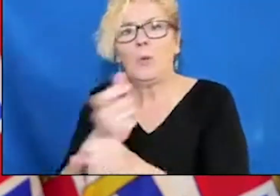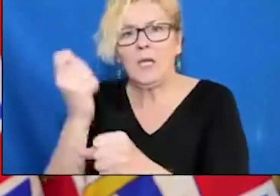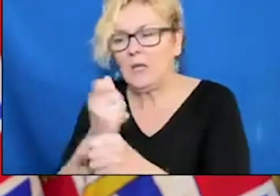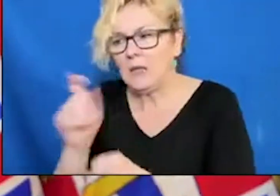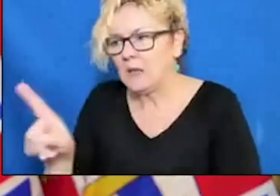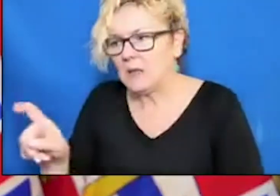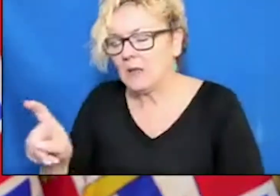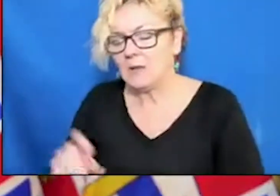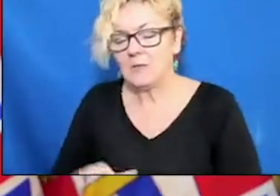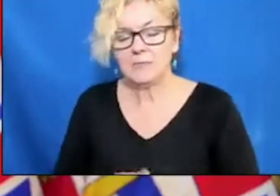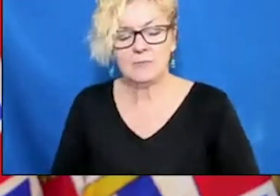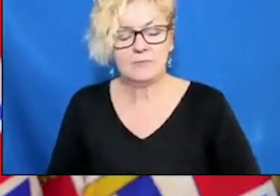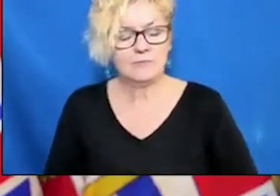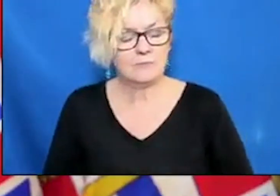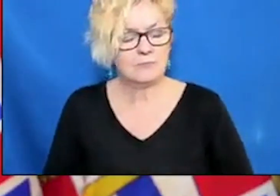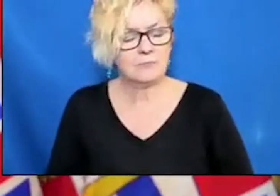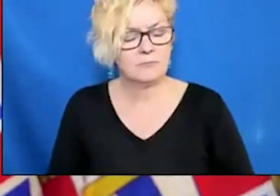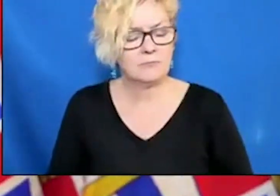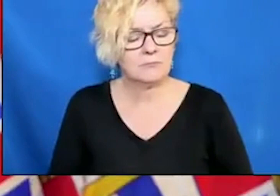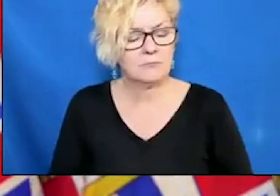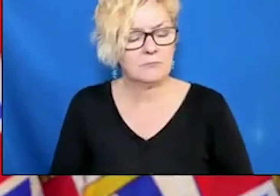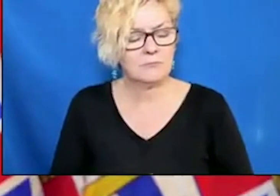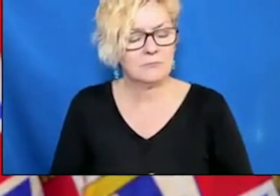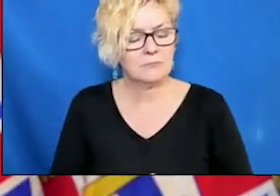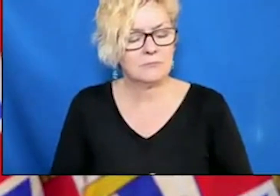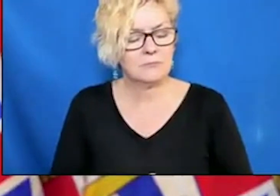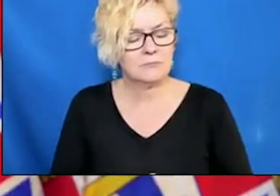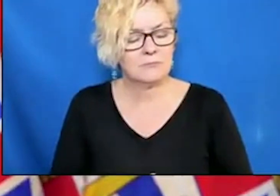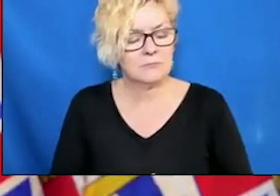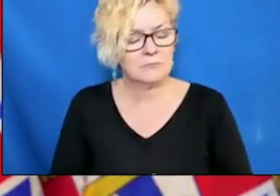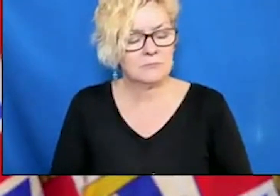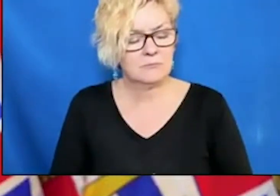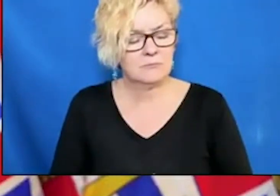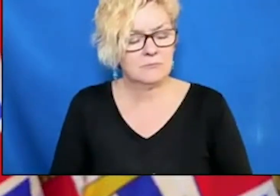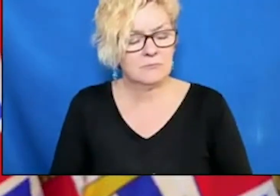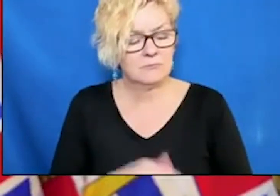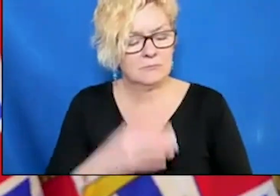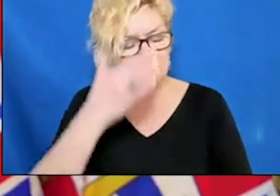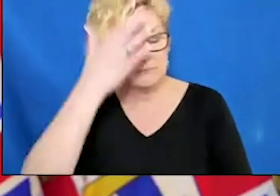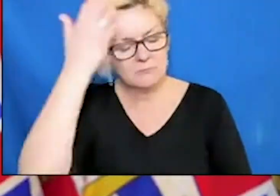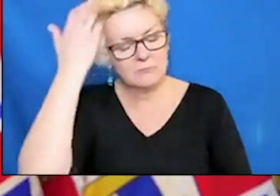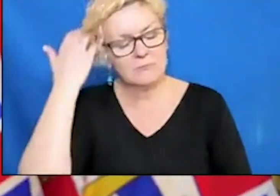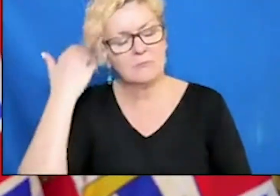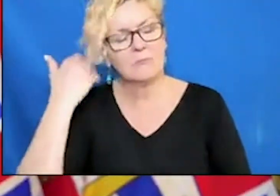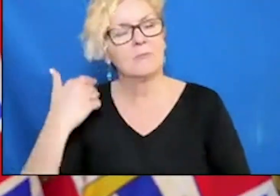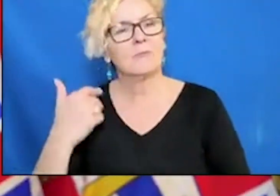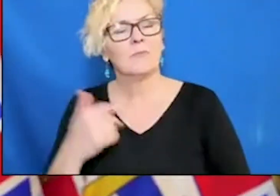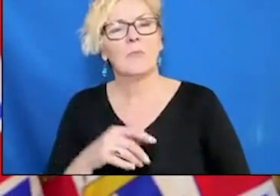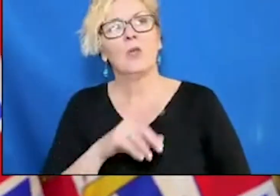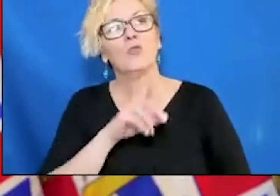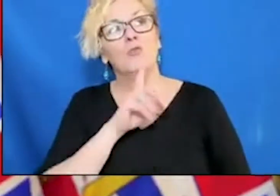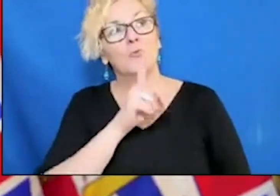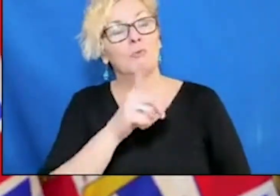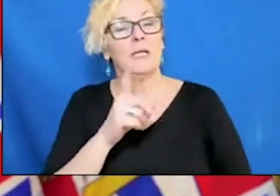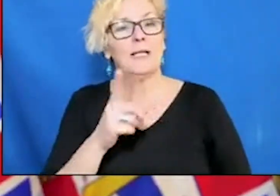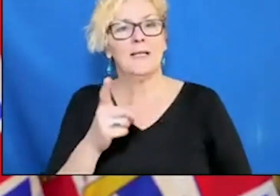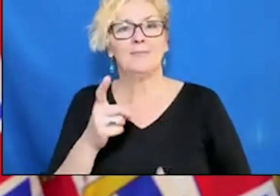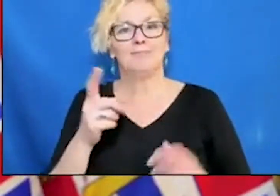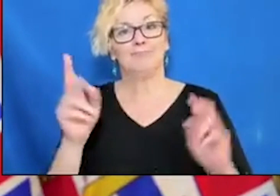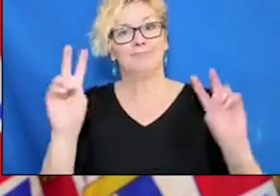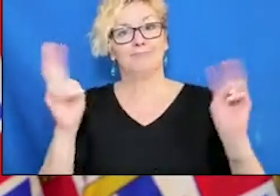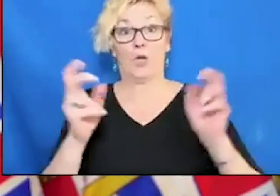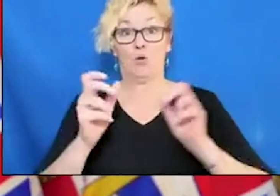who you're quoting, but what I heard was not so much that we're not immunizing fast enough. It's how we're targeting